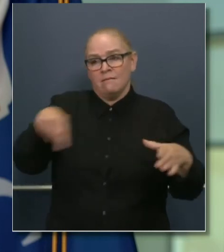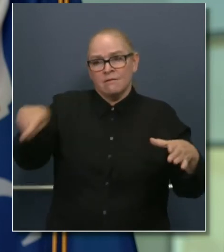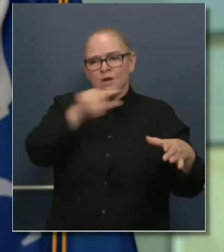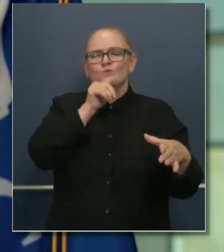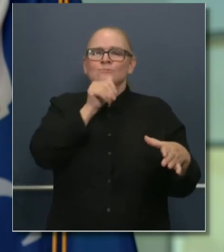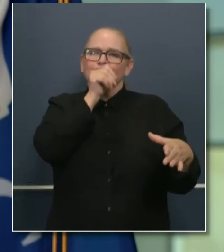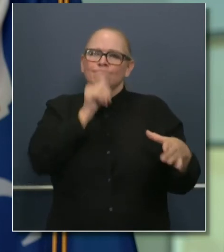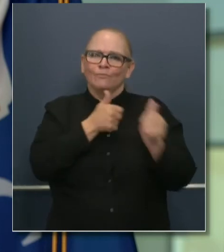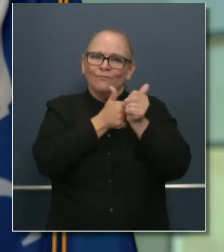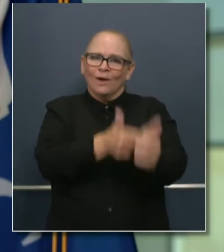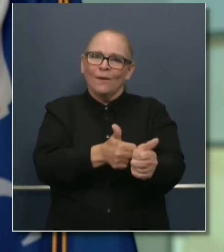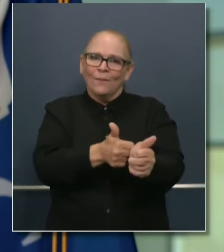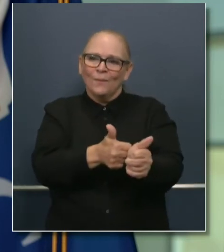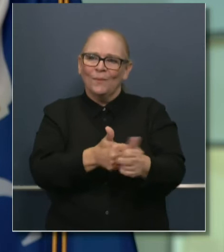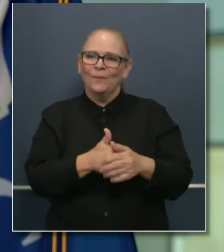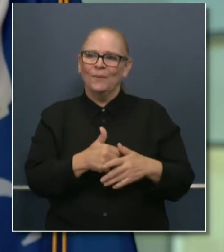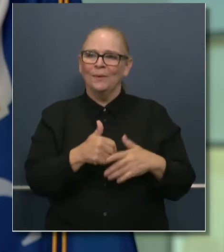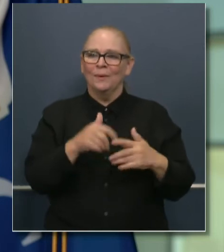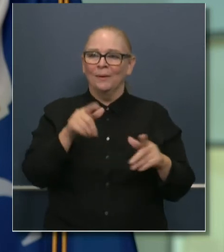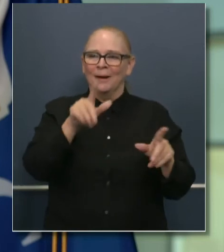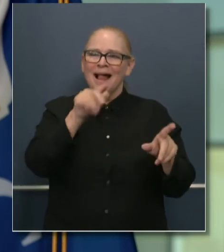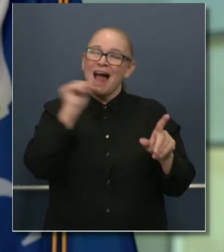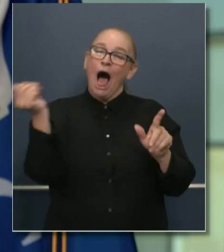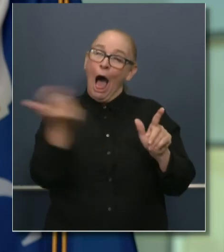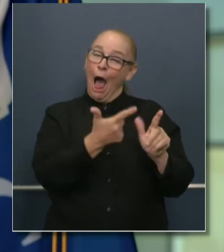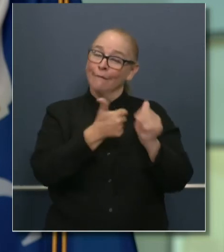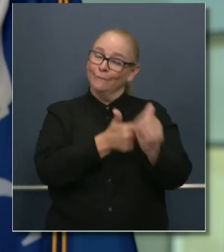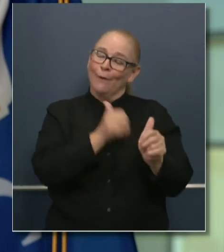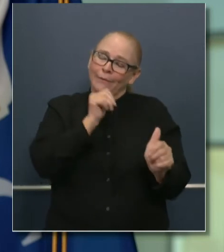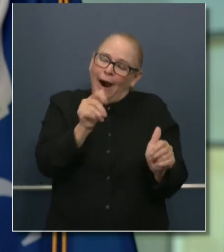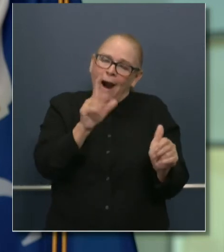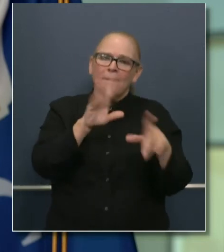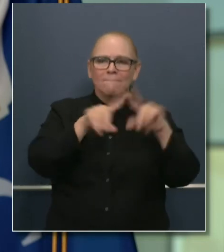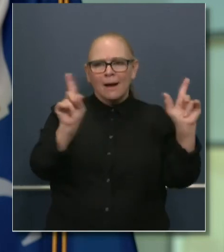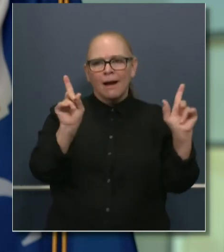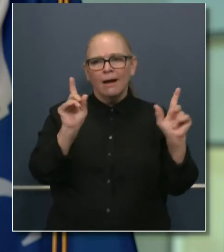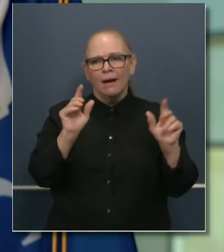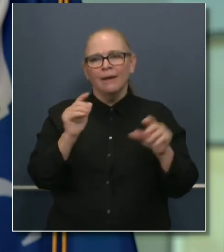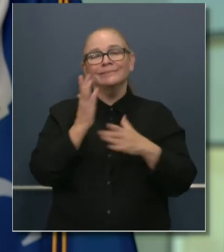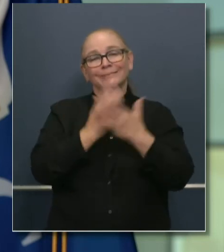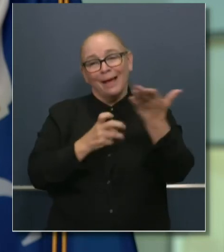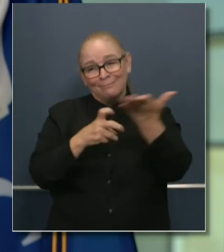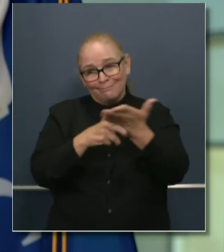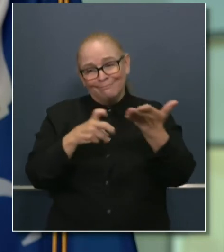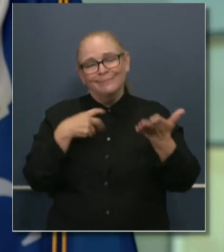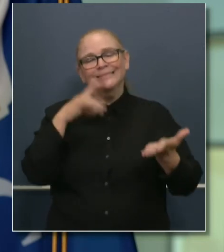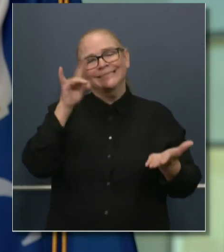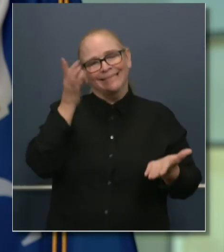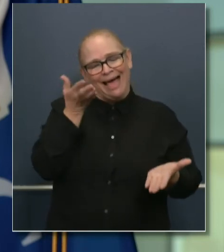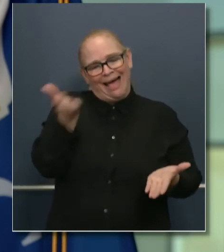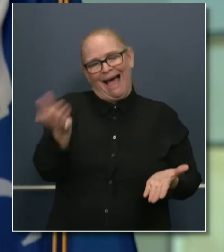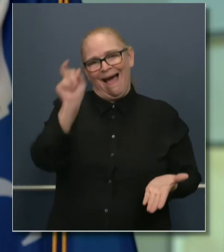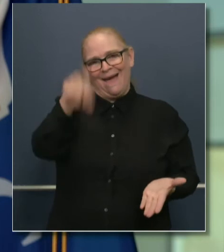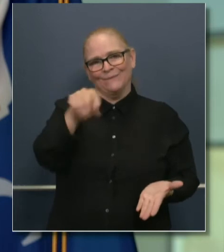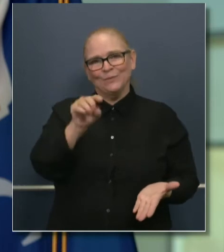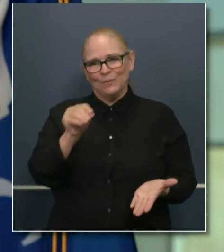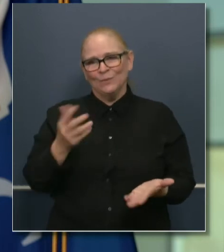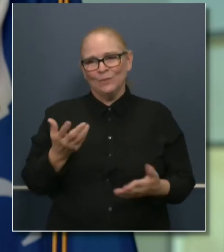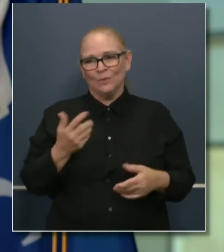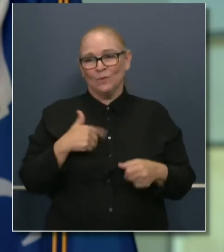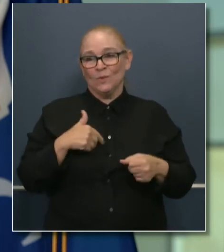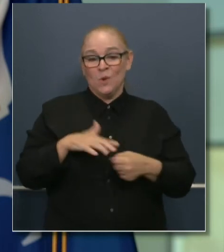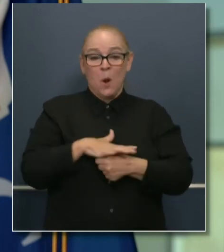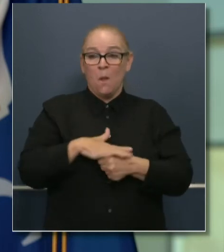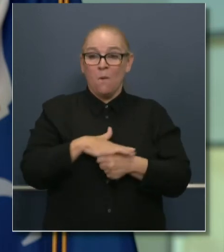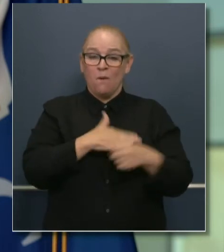it everywhere, and we are putting out citations, and obviously this is being advanced at the local level as well